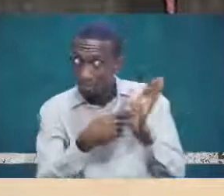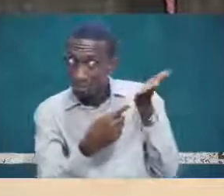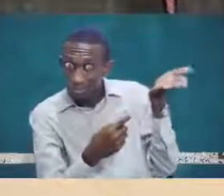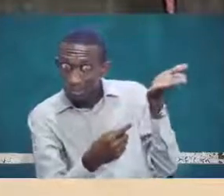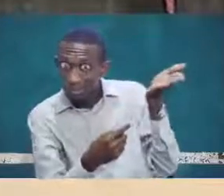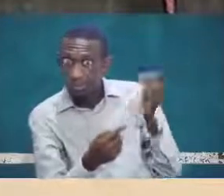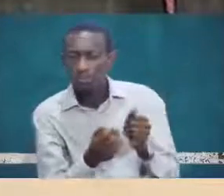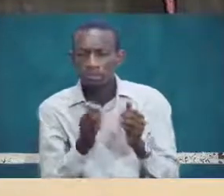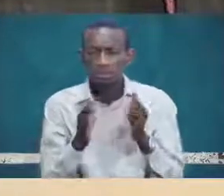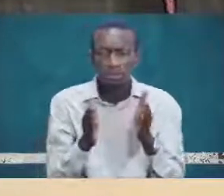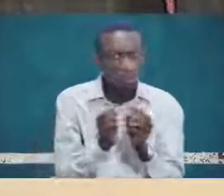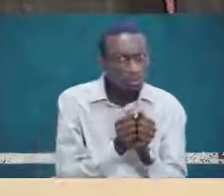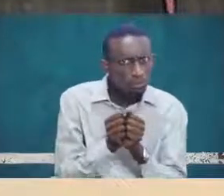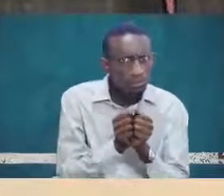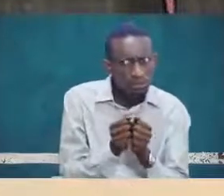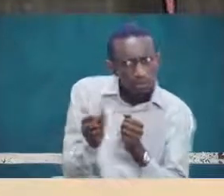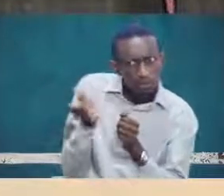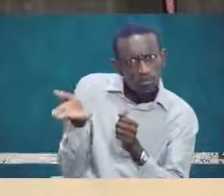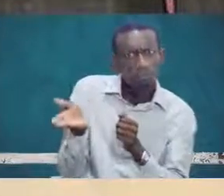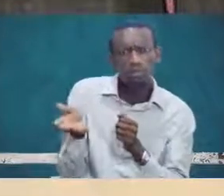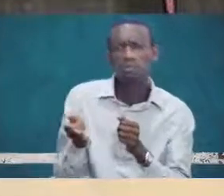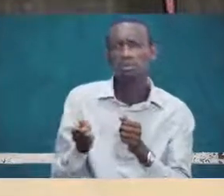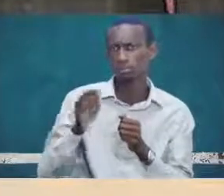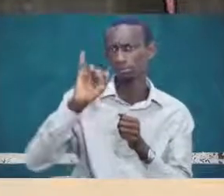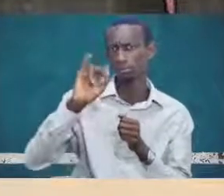of infinity.